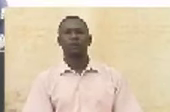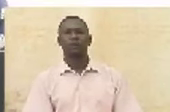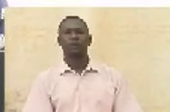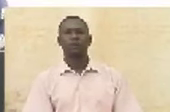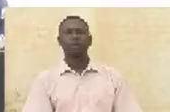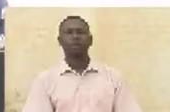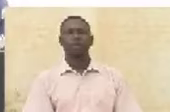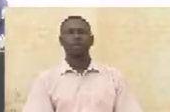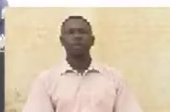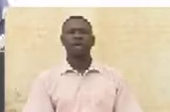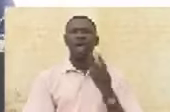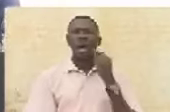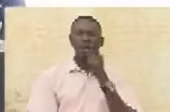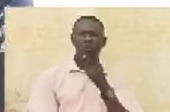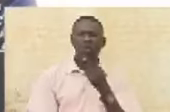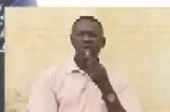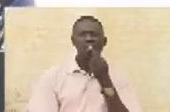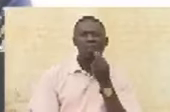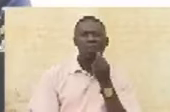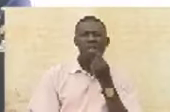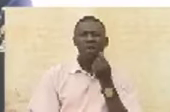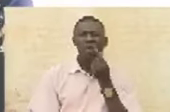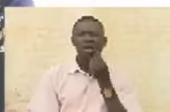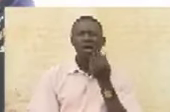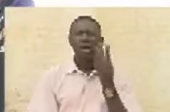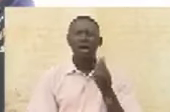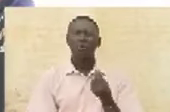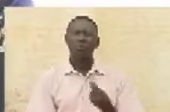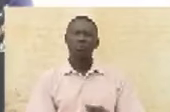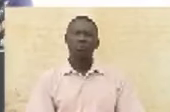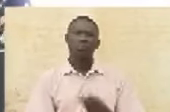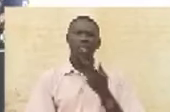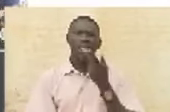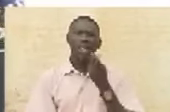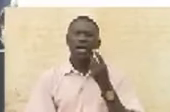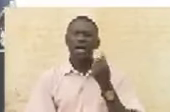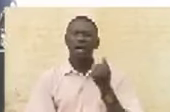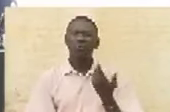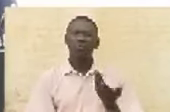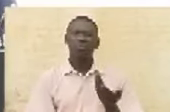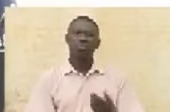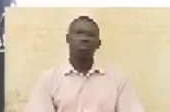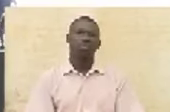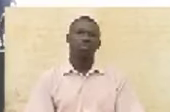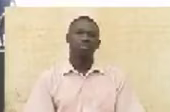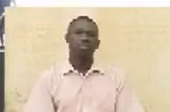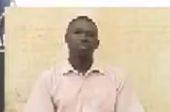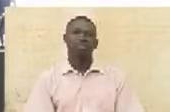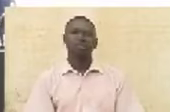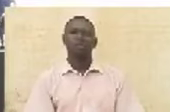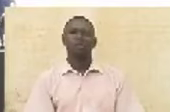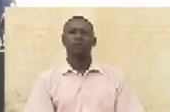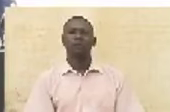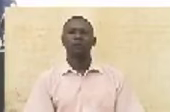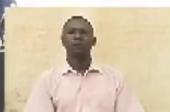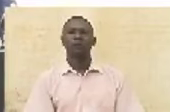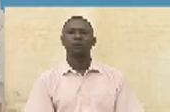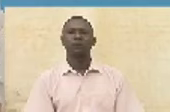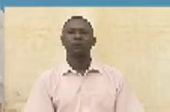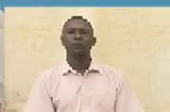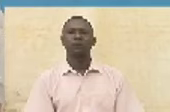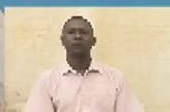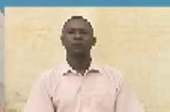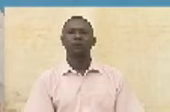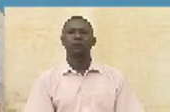taste like? Ala se ala se anyi ngabe nyadi le ni abuke da kono bayri kayo nyambo ya ko yi ko nyimile ni ba nyimila